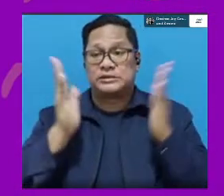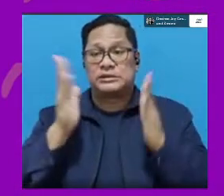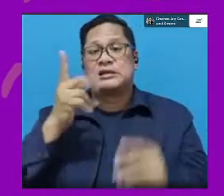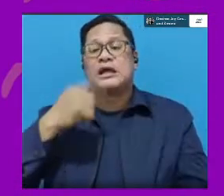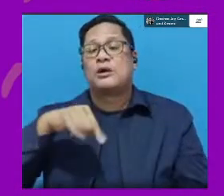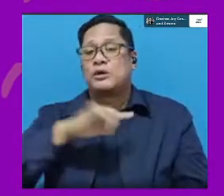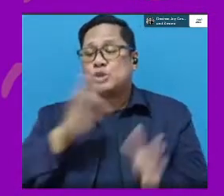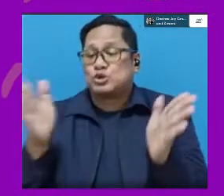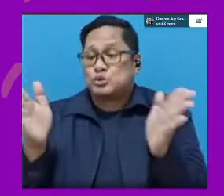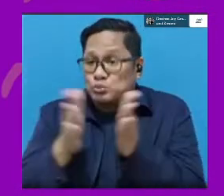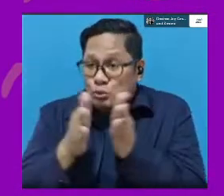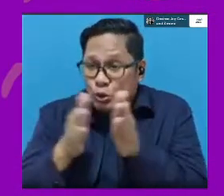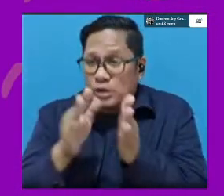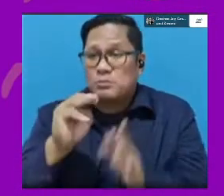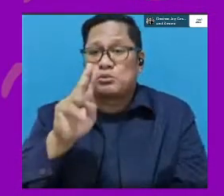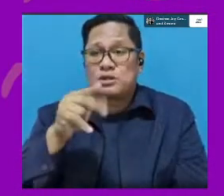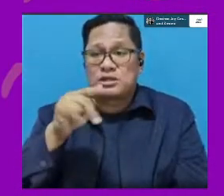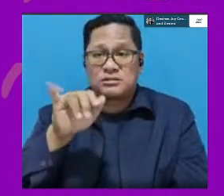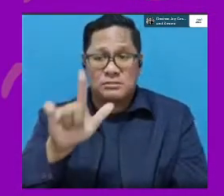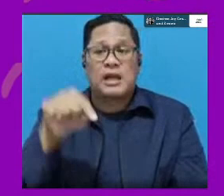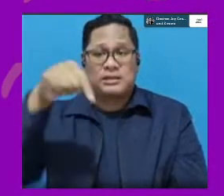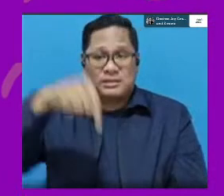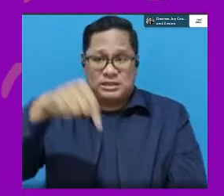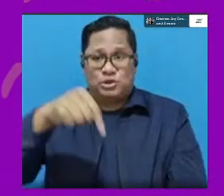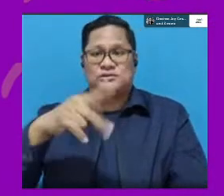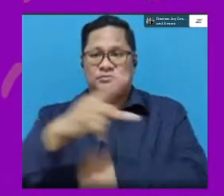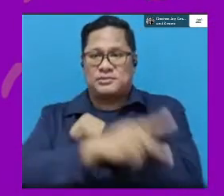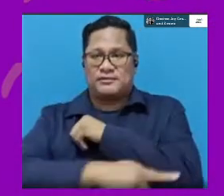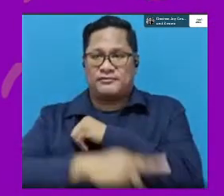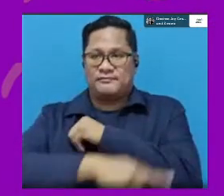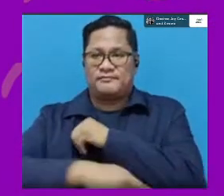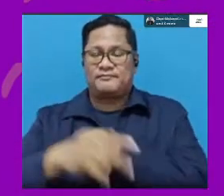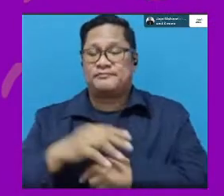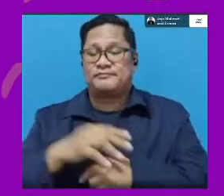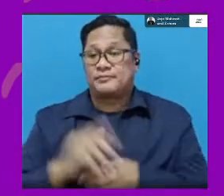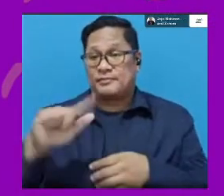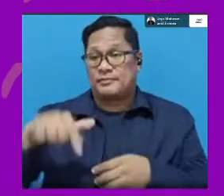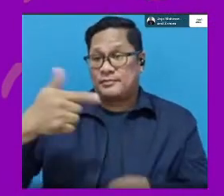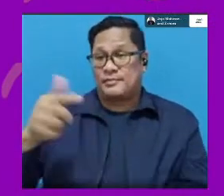smallest municipalities in our province. Next slide, please.